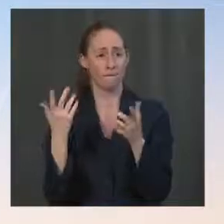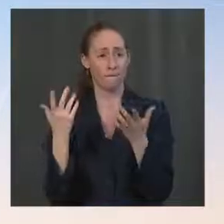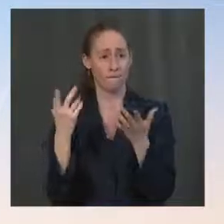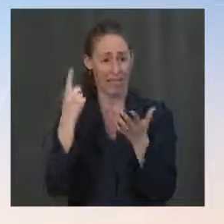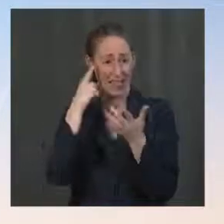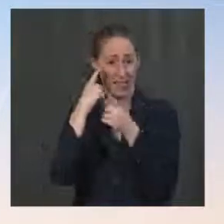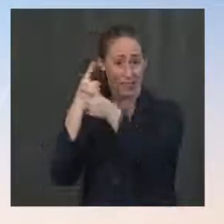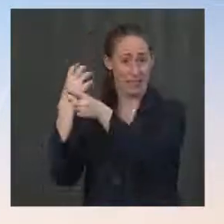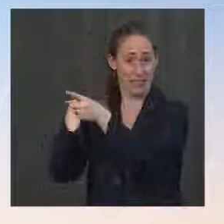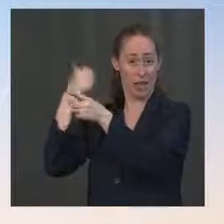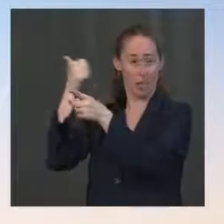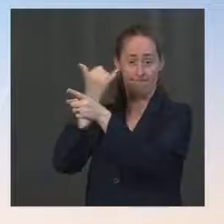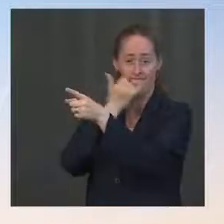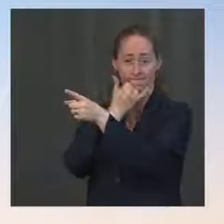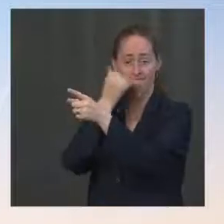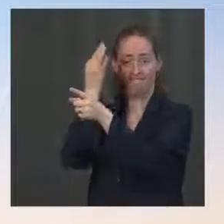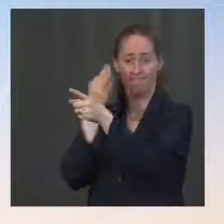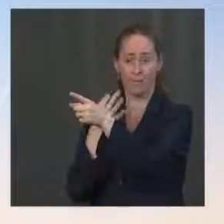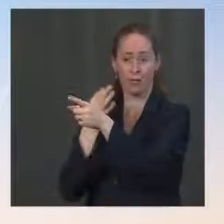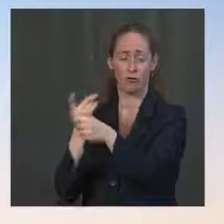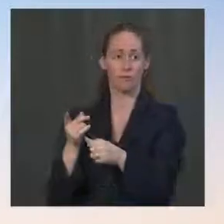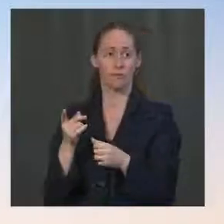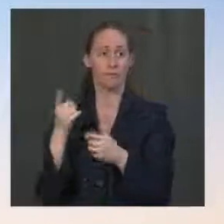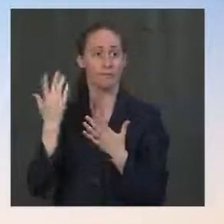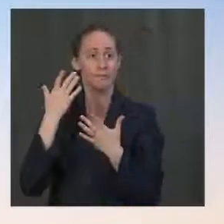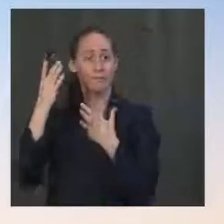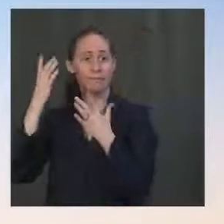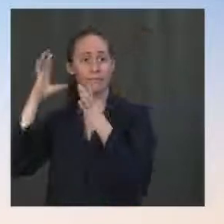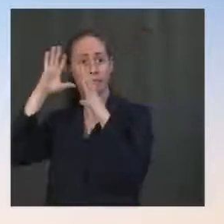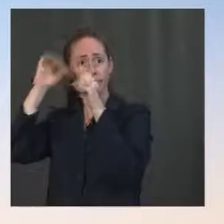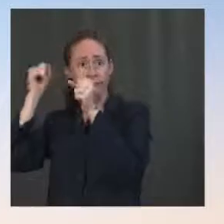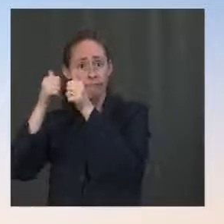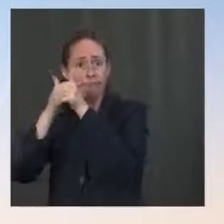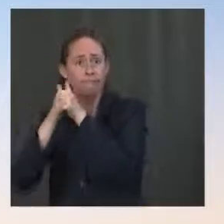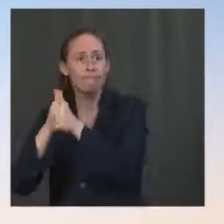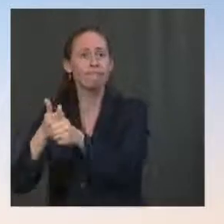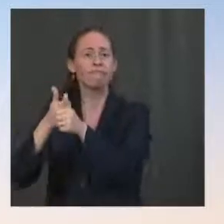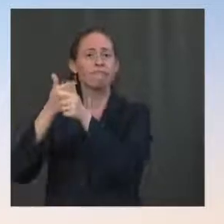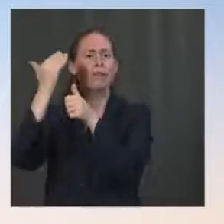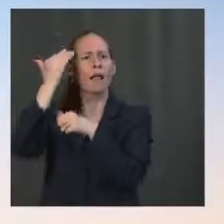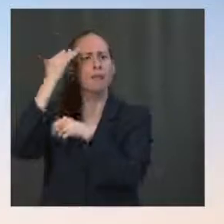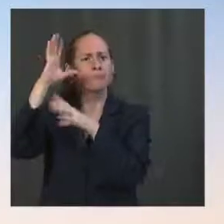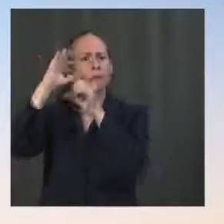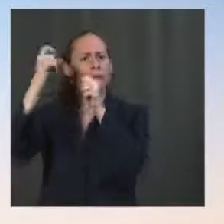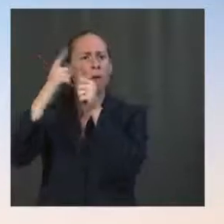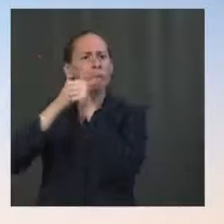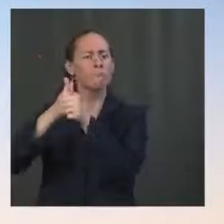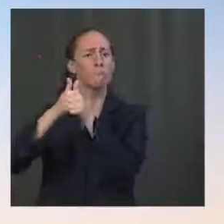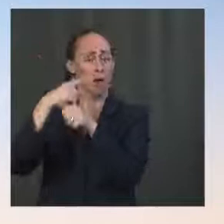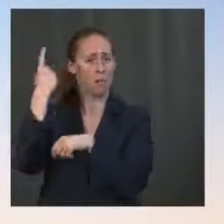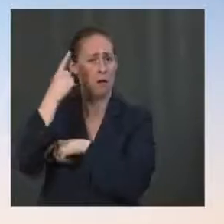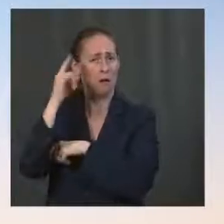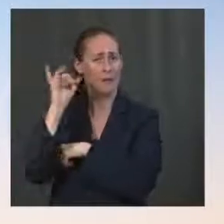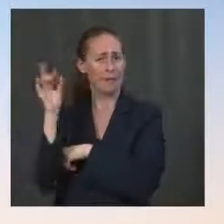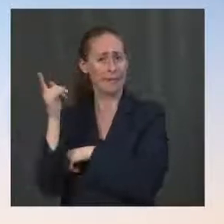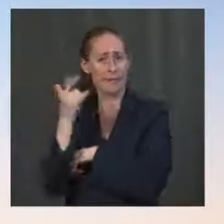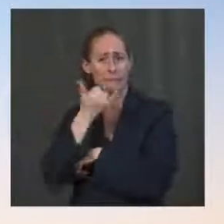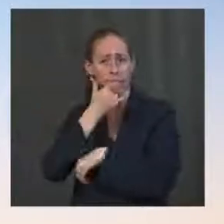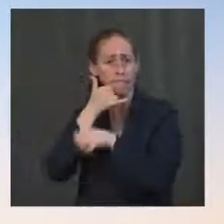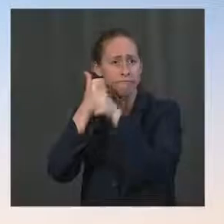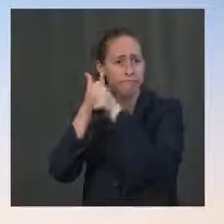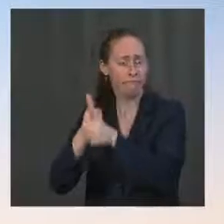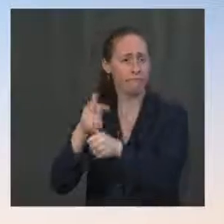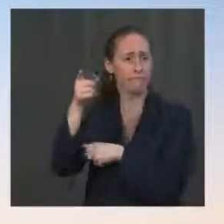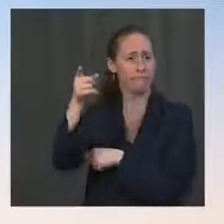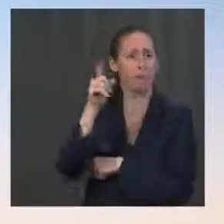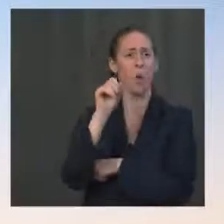to the president, he said he was listening to his generals. Two questions really quickly on that. Sure. Does he believe he was given bad advice? And will